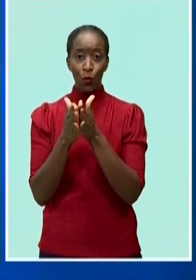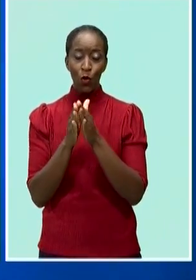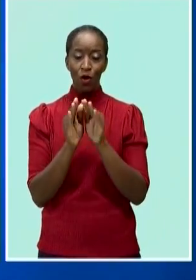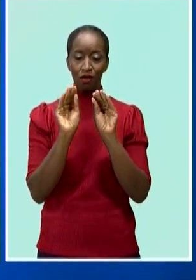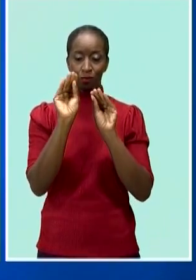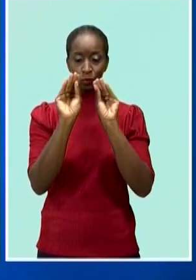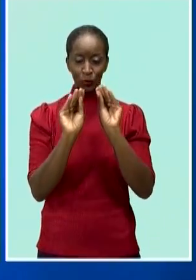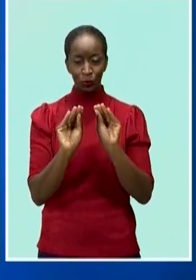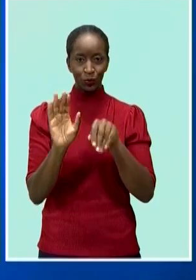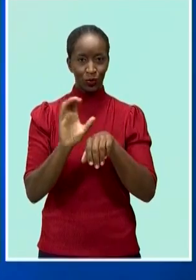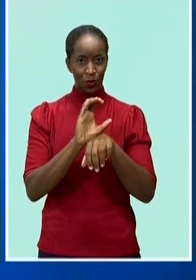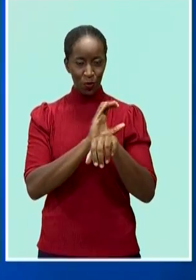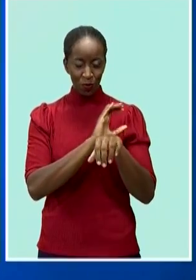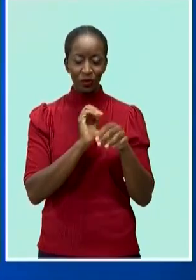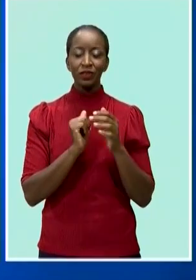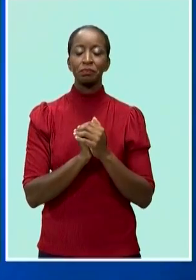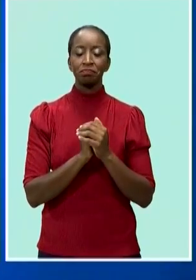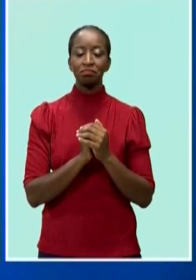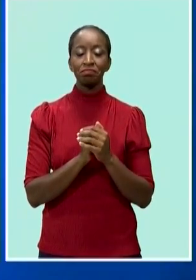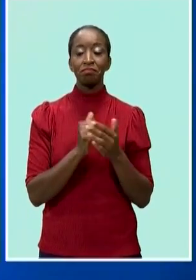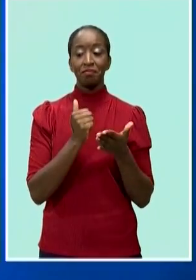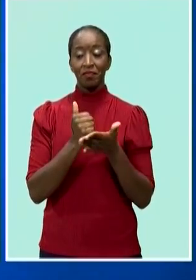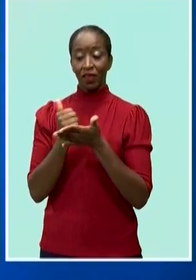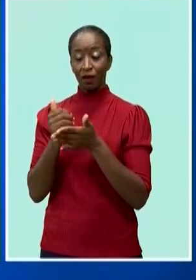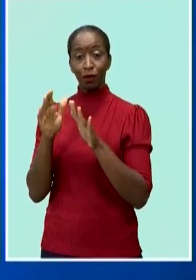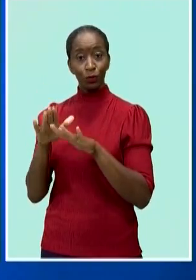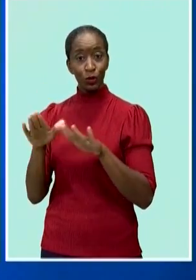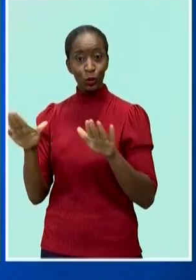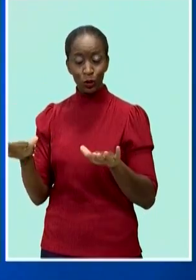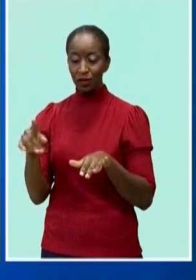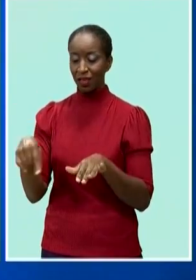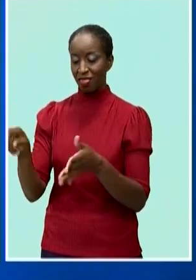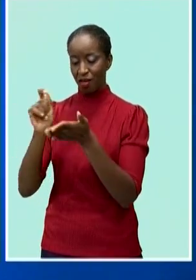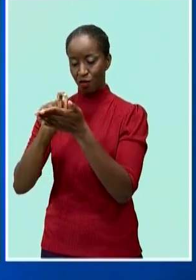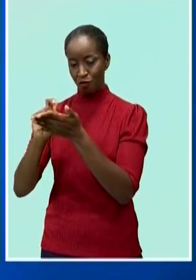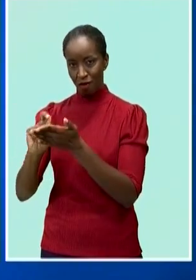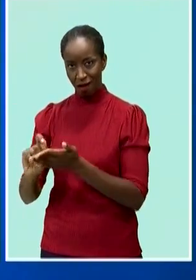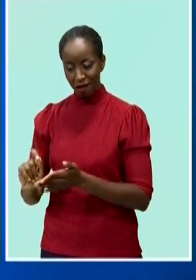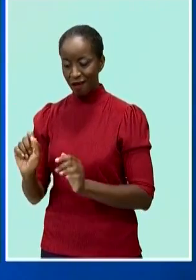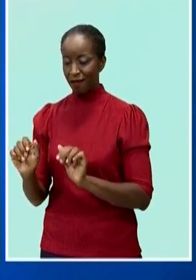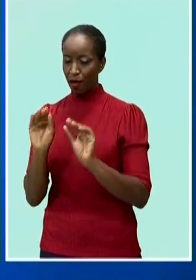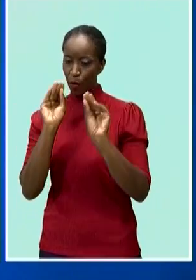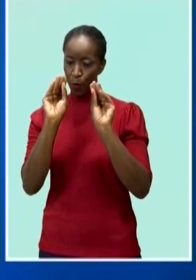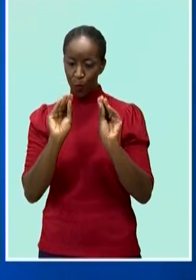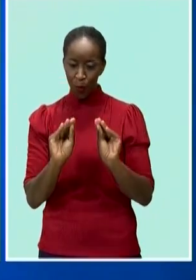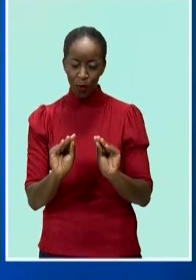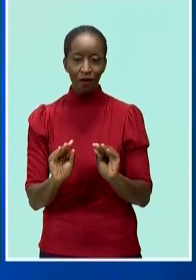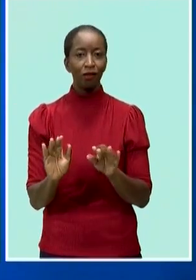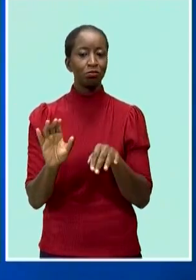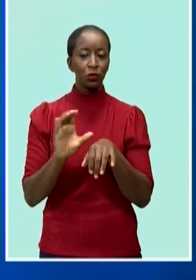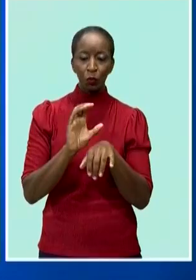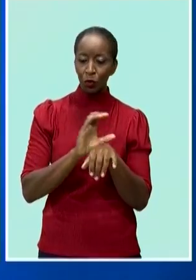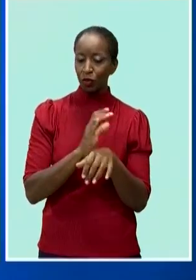empowered with the tools to transform their written work into digital books that can easily be accessed